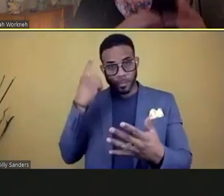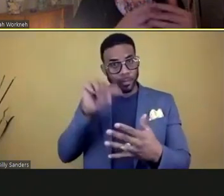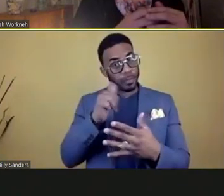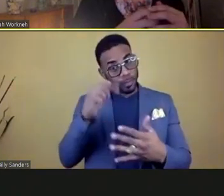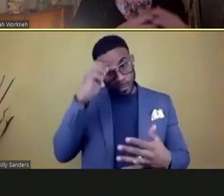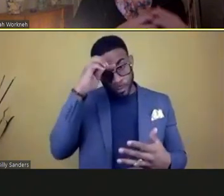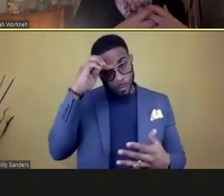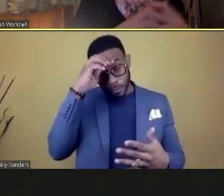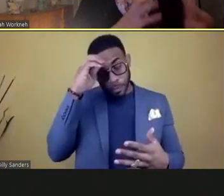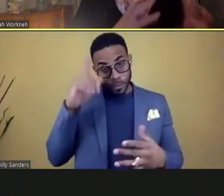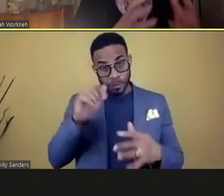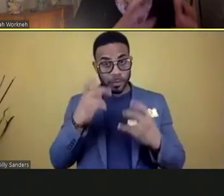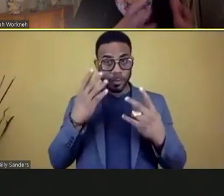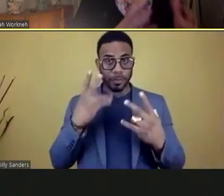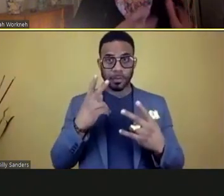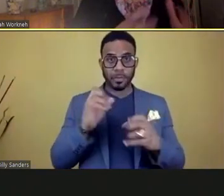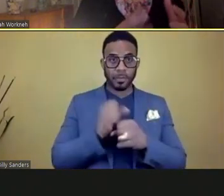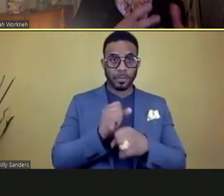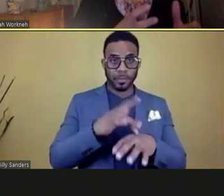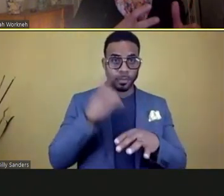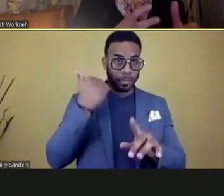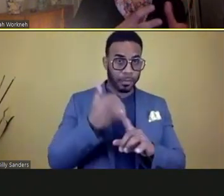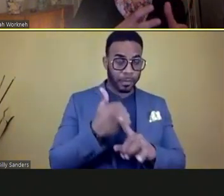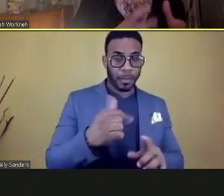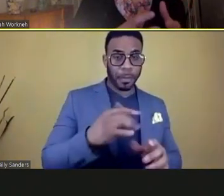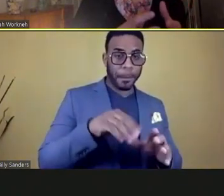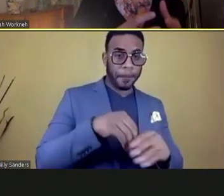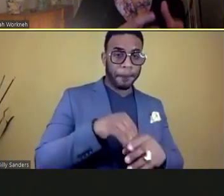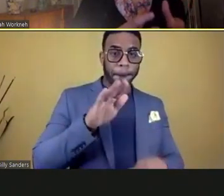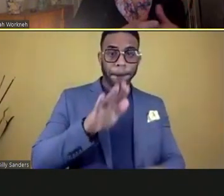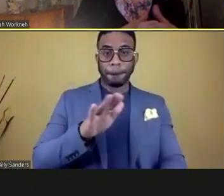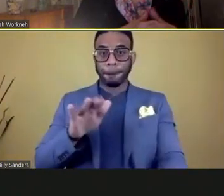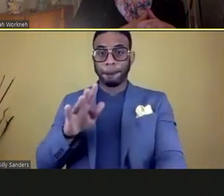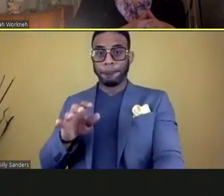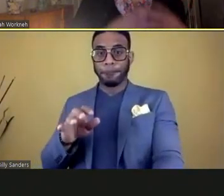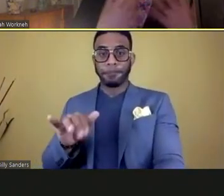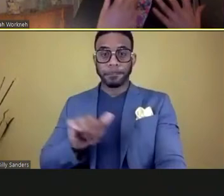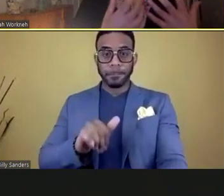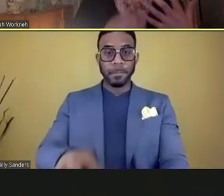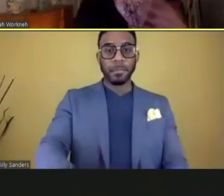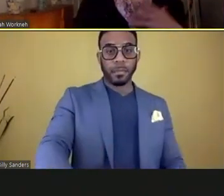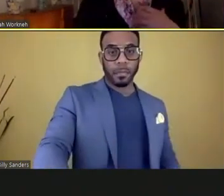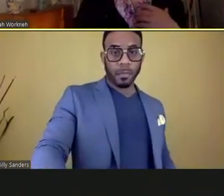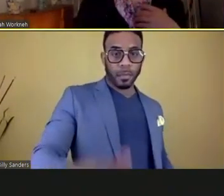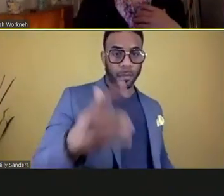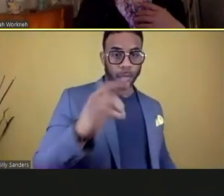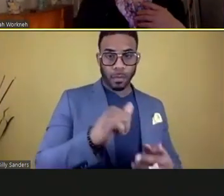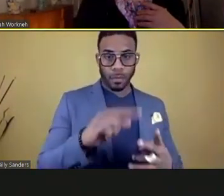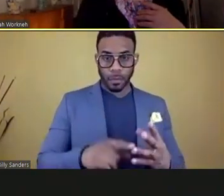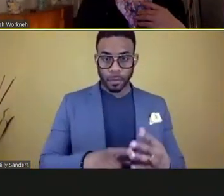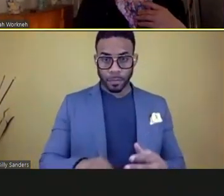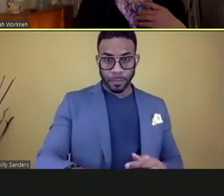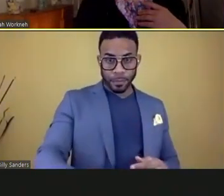others so that they can see and create that space for themselves within their creative practices and for others.